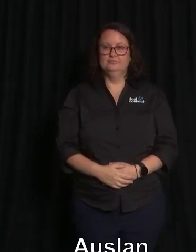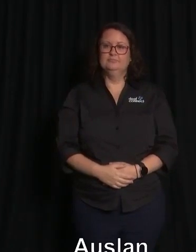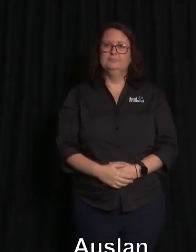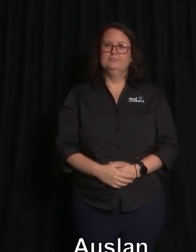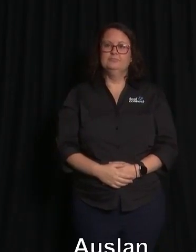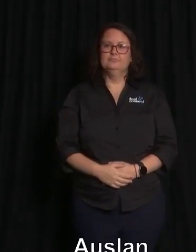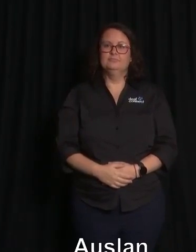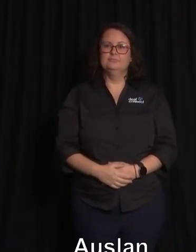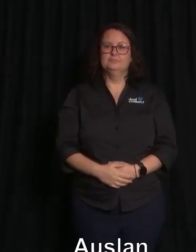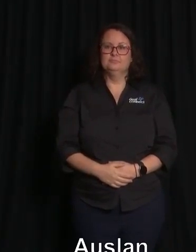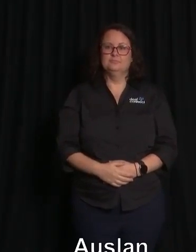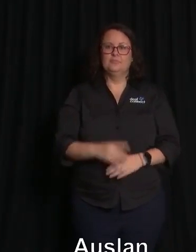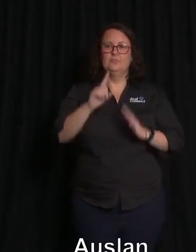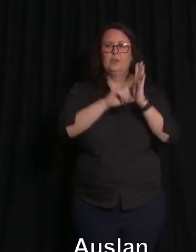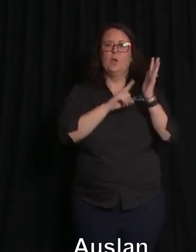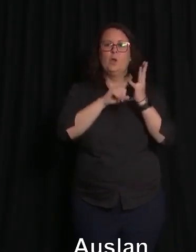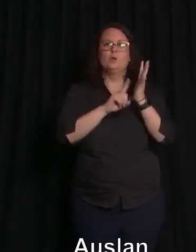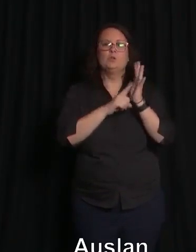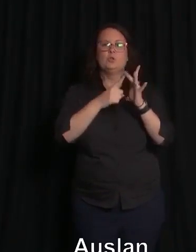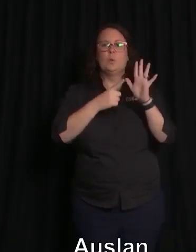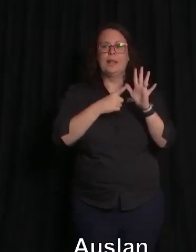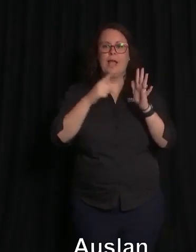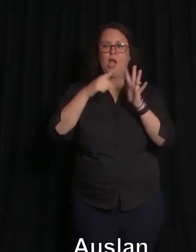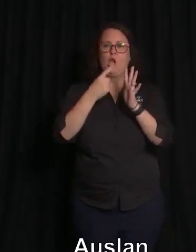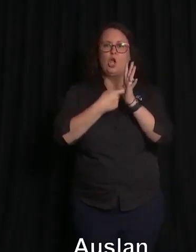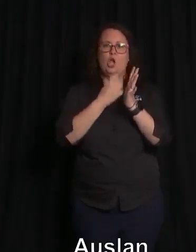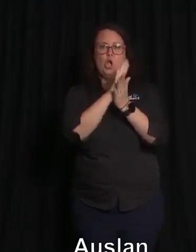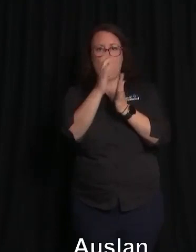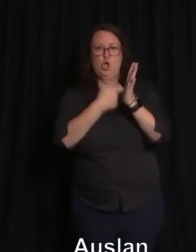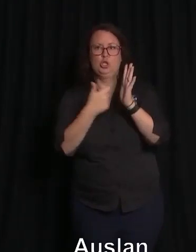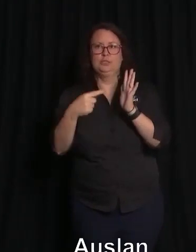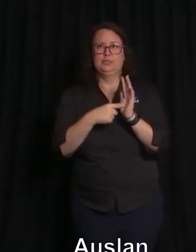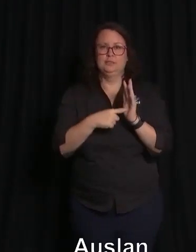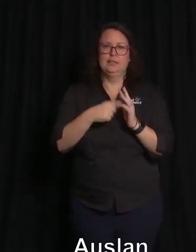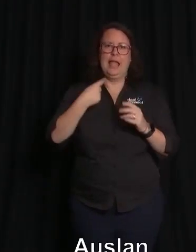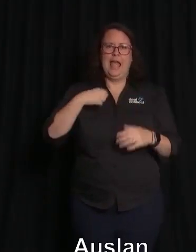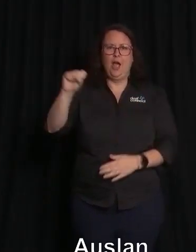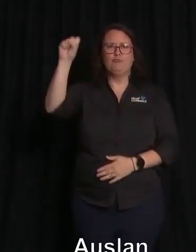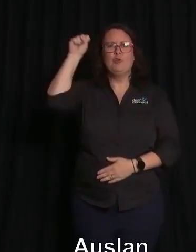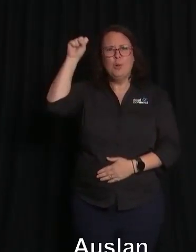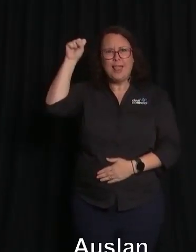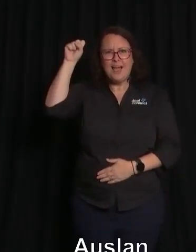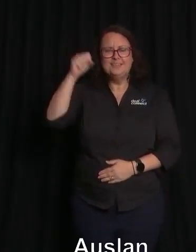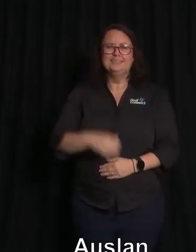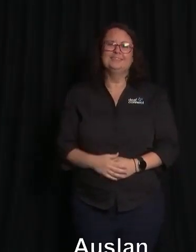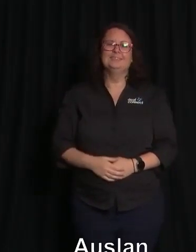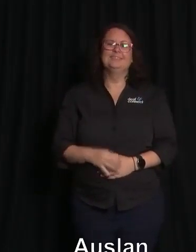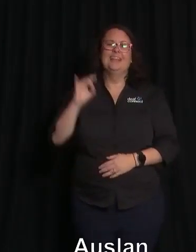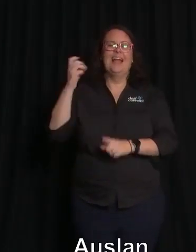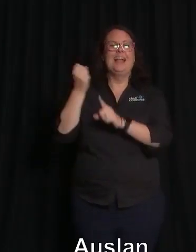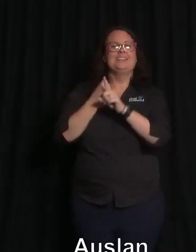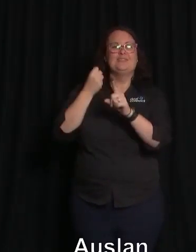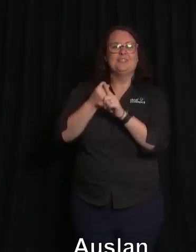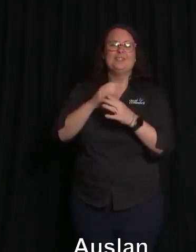Julia Ehrt is probably known to many of you in the room. She is our ruler. She is an activist, community leader, and